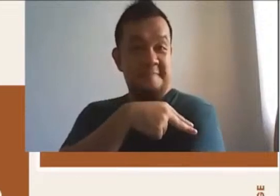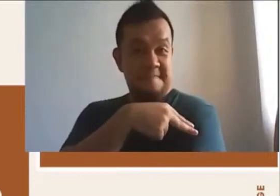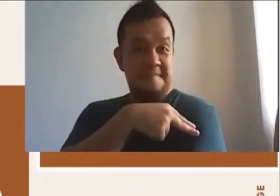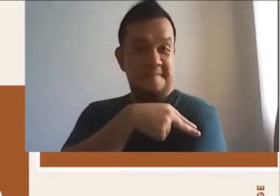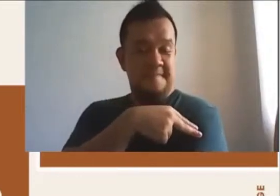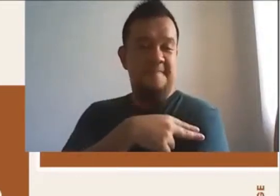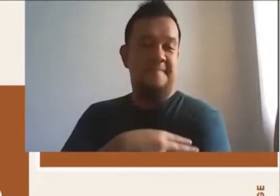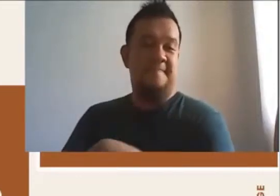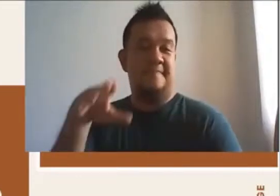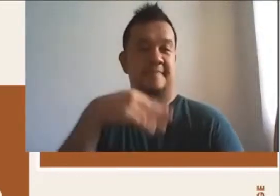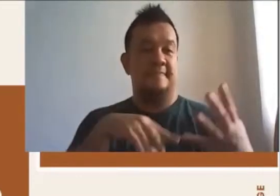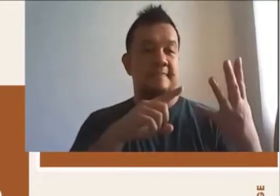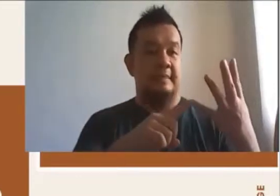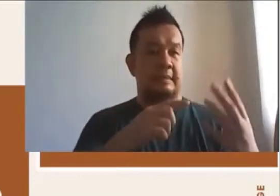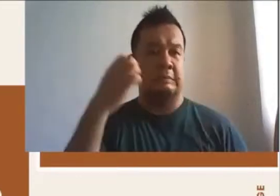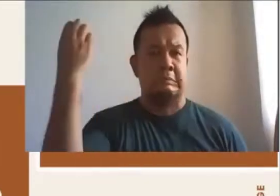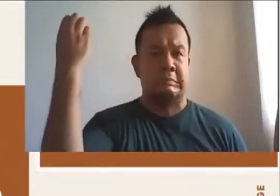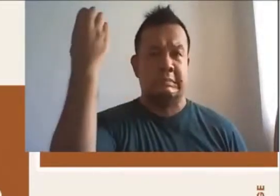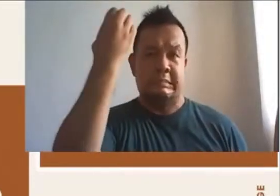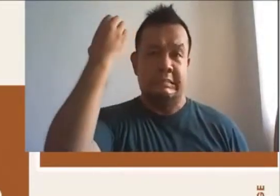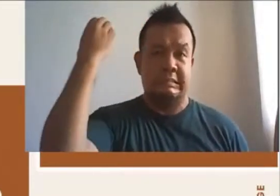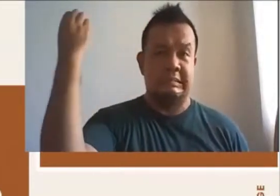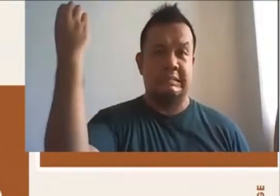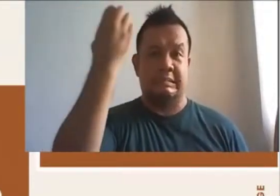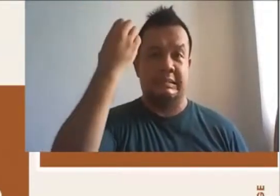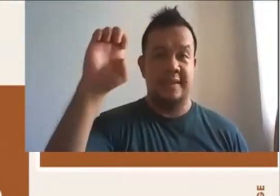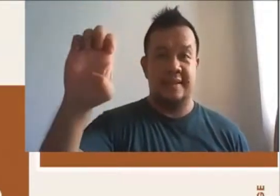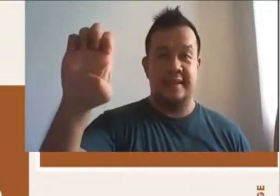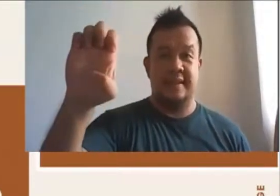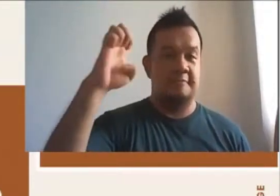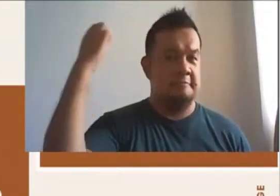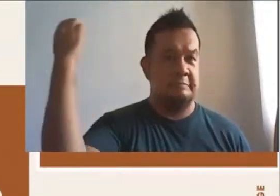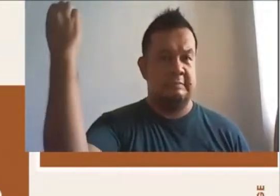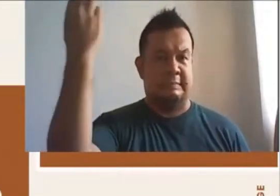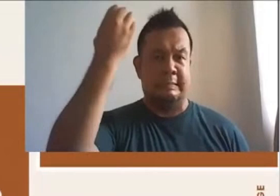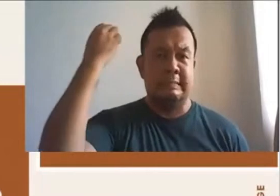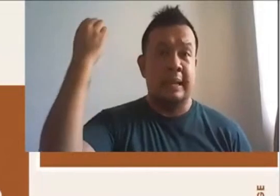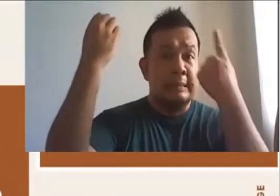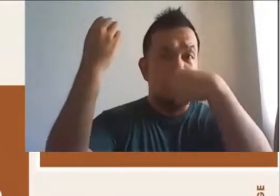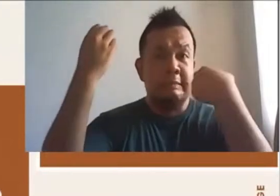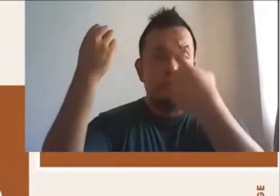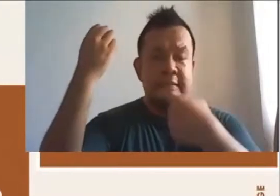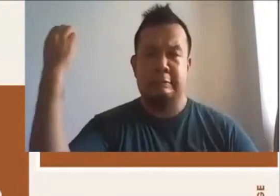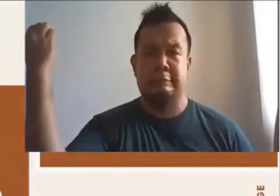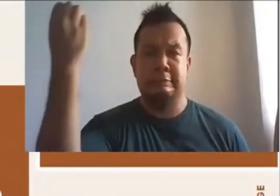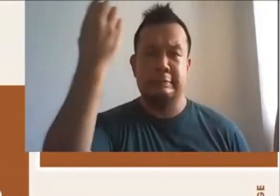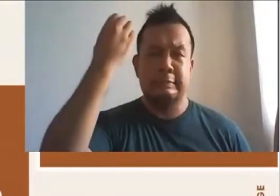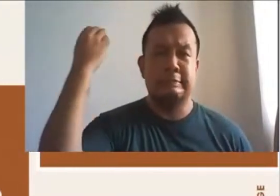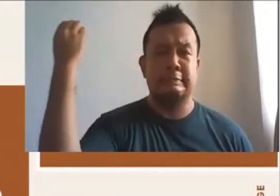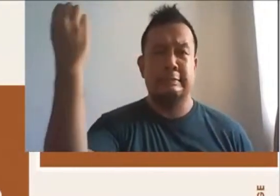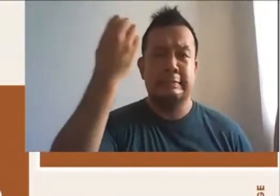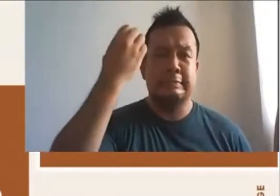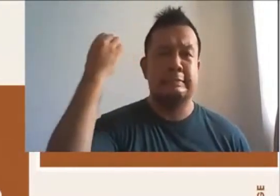Using the e-hand, that's my face, of course, that signifies emergency is happening.